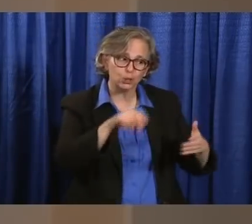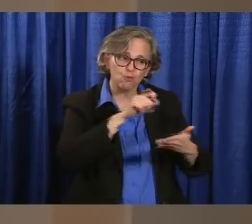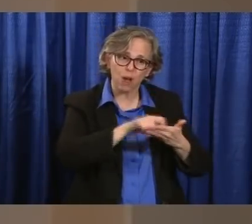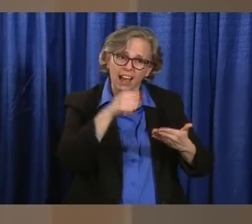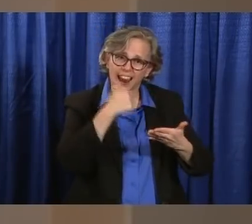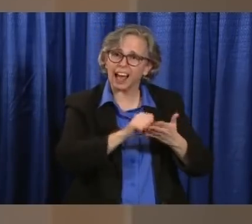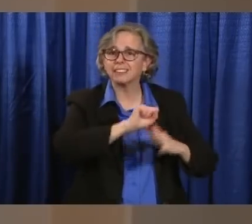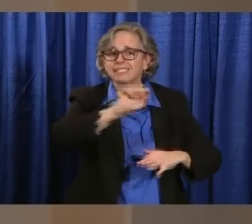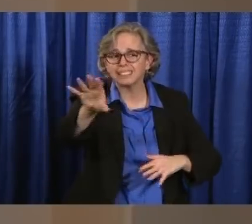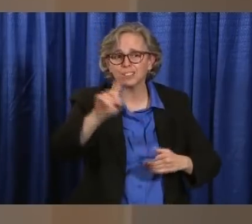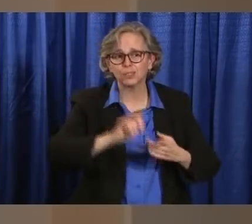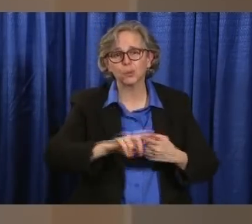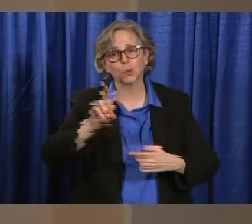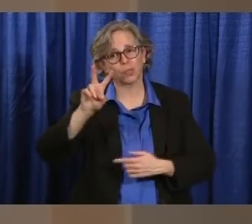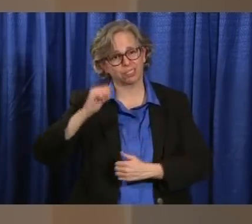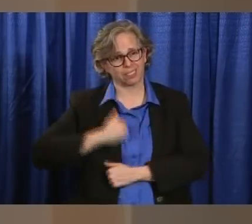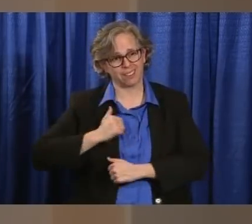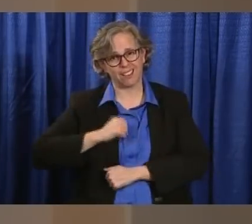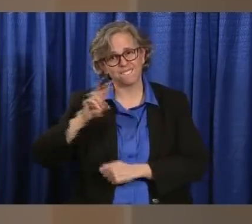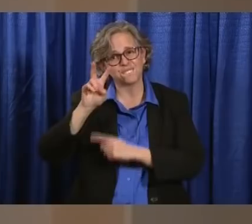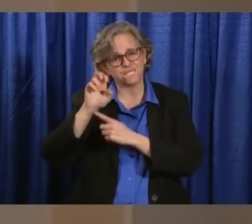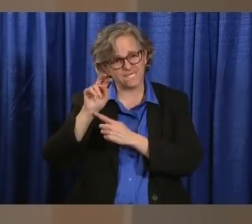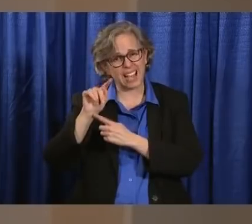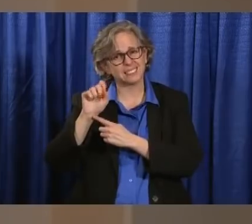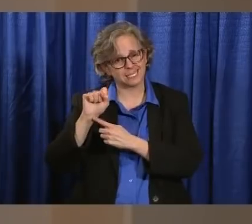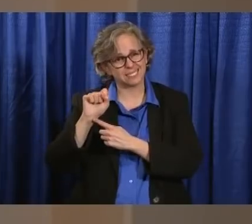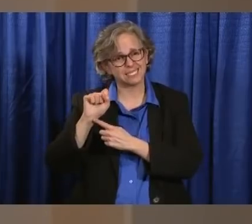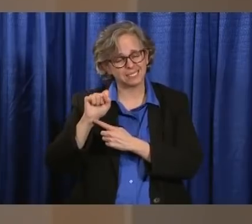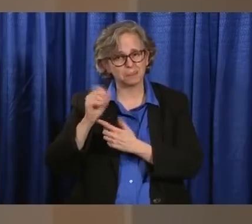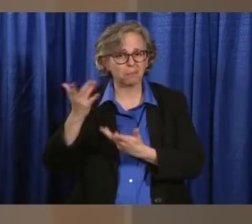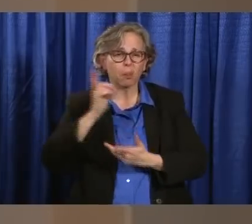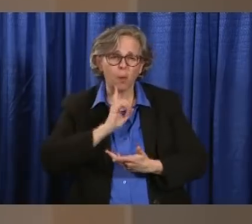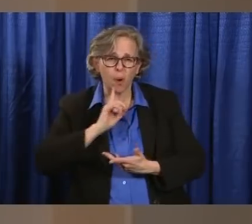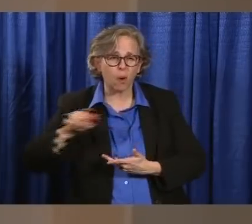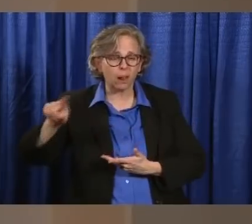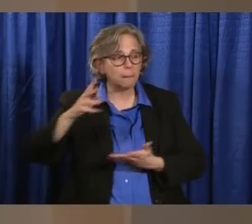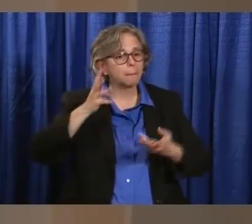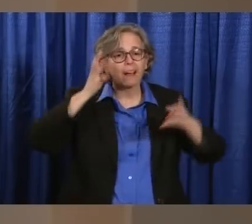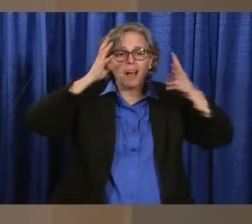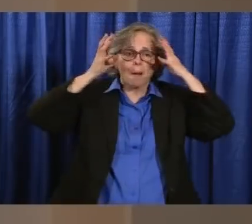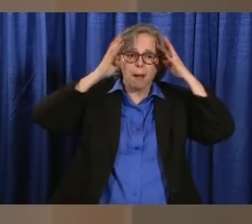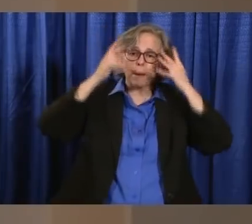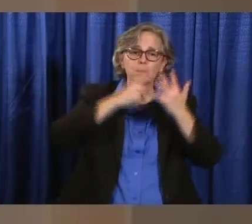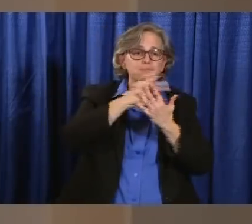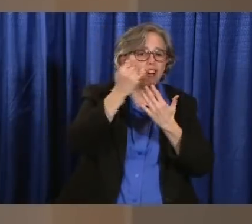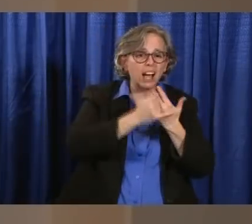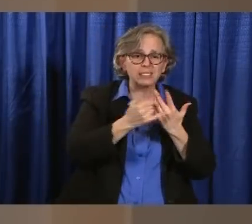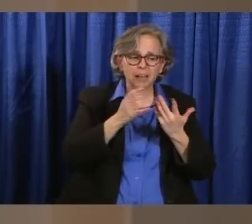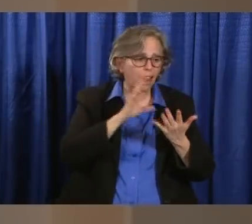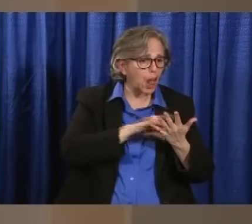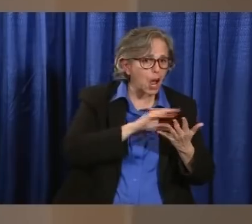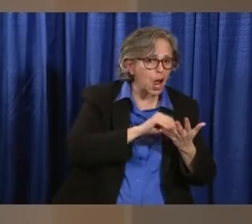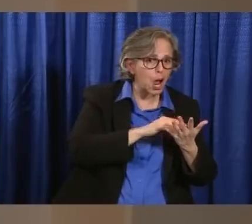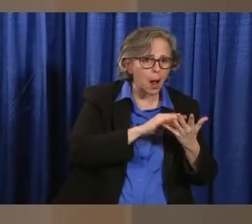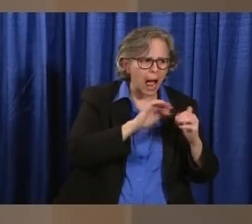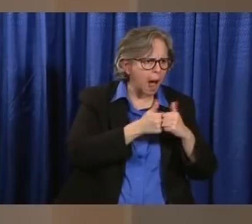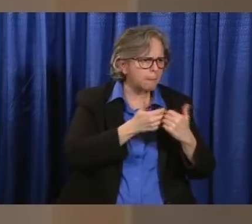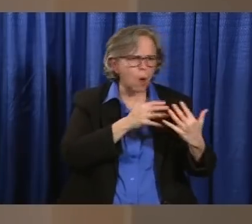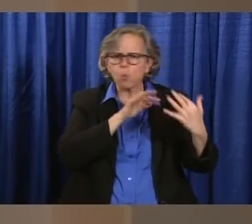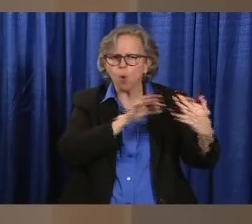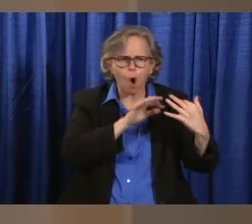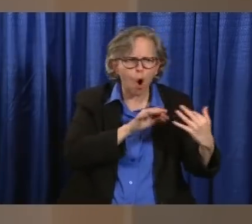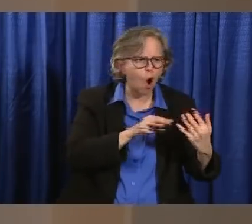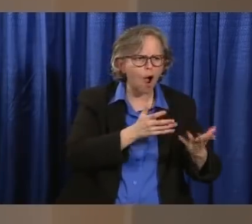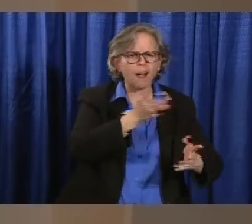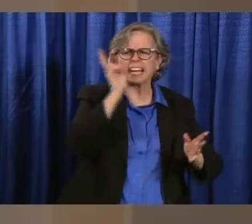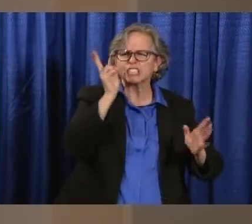bit of a project to learn about all the wars and all these points in history and all the things that these men and women